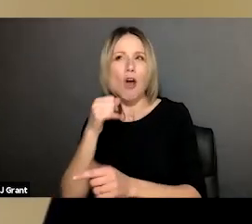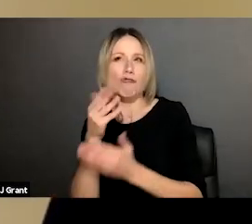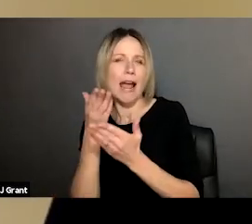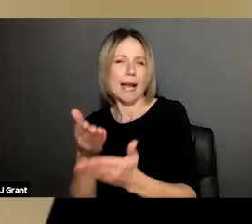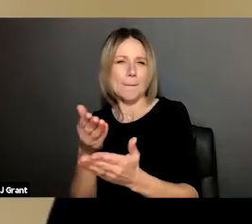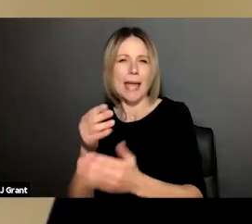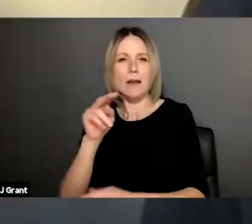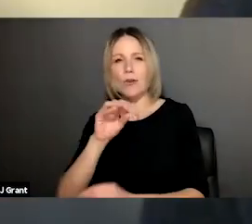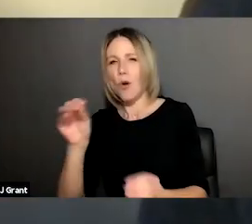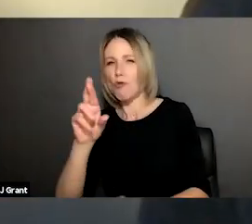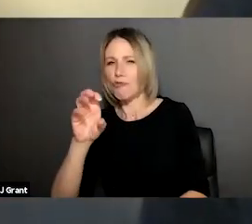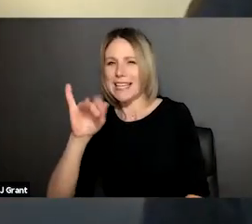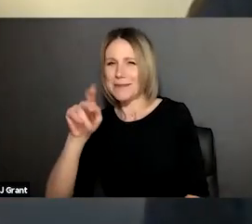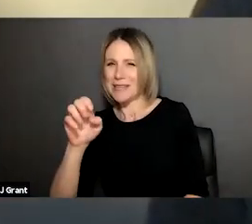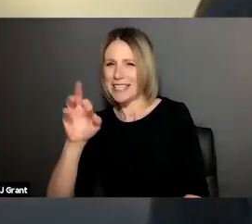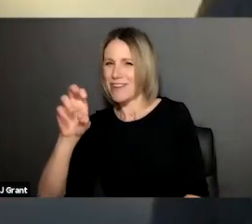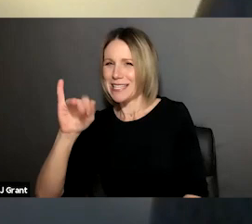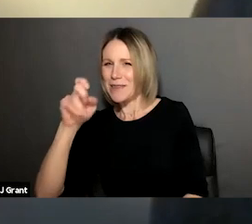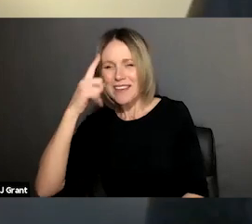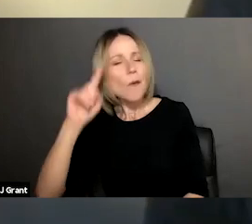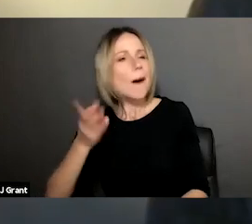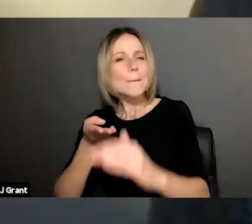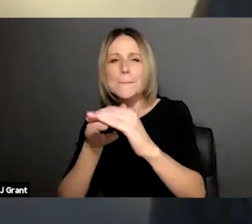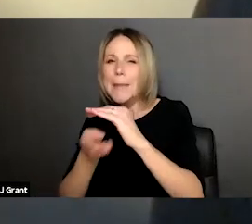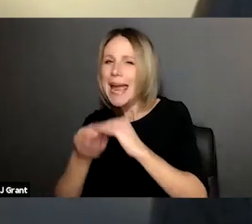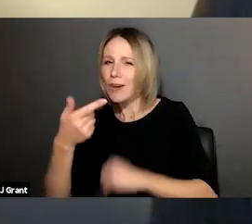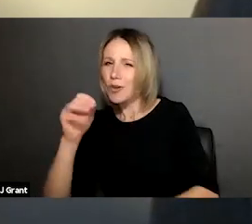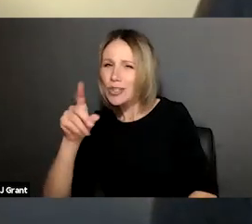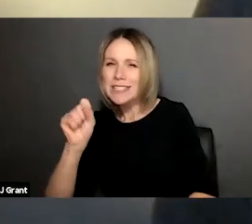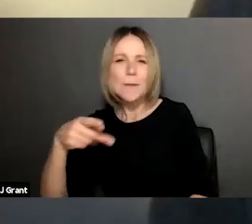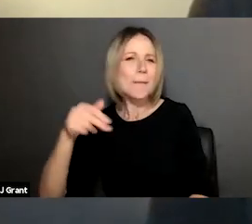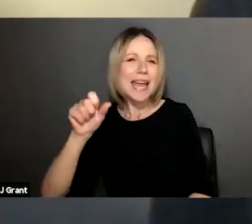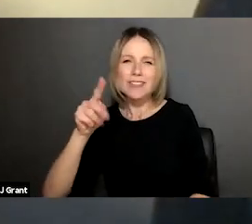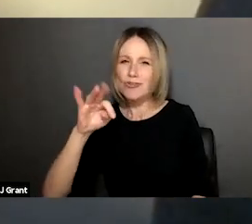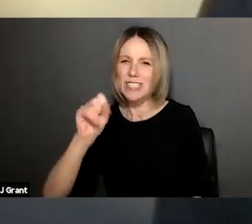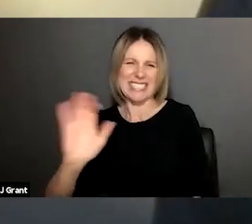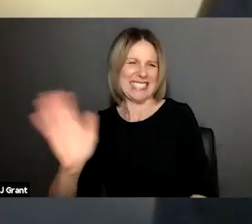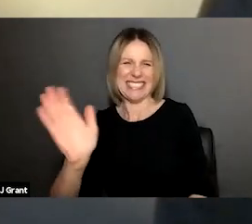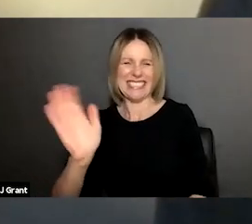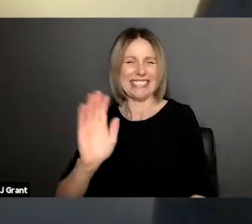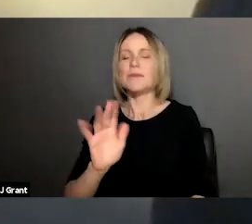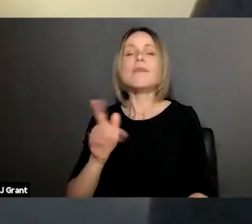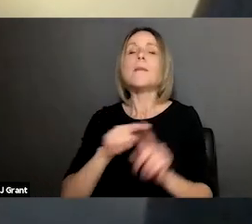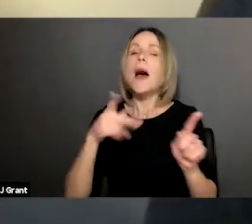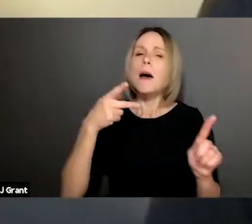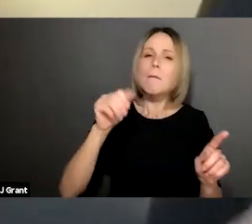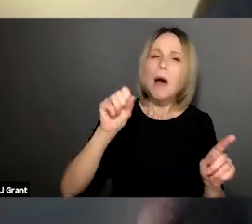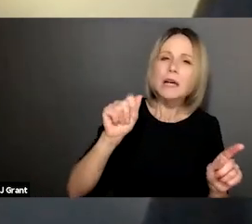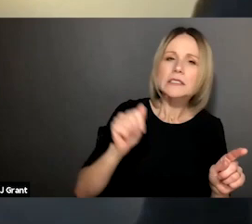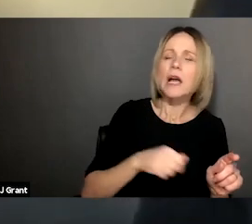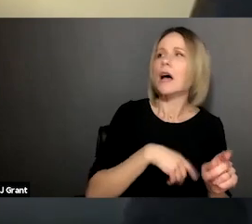pretty quickly there. but for pastas, for chilies,